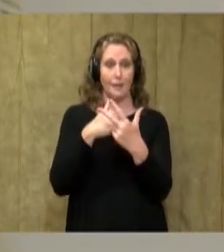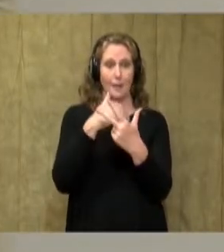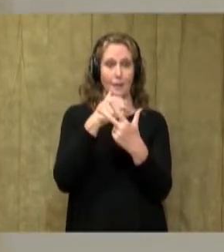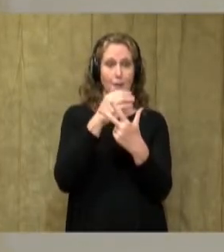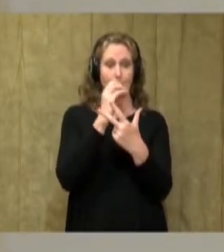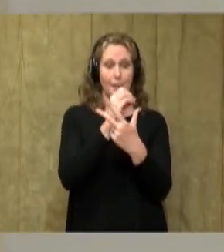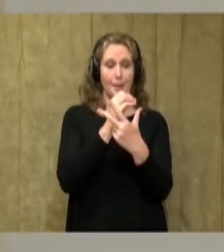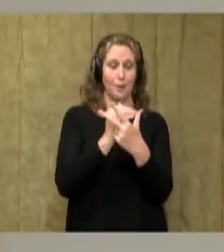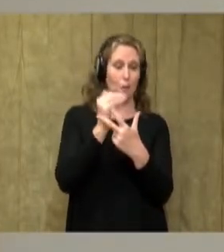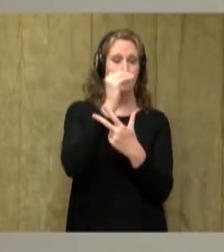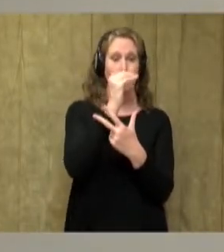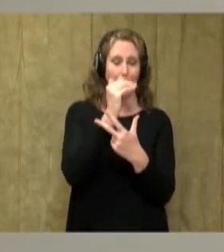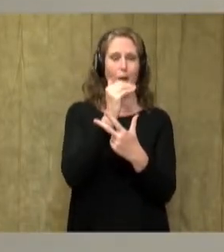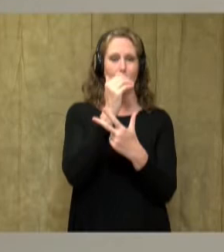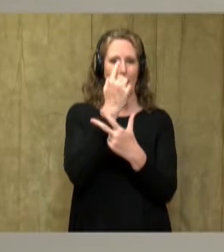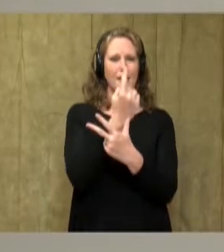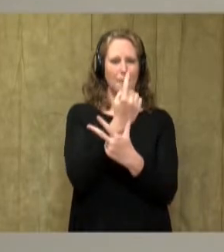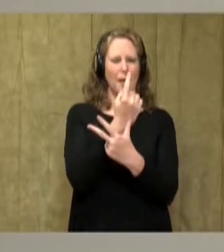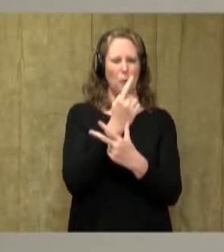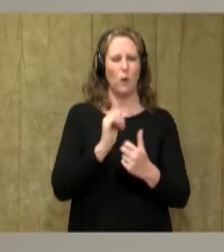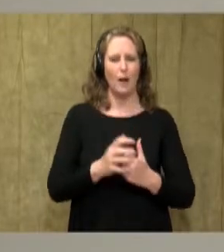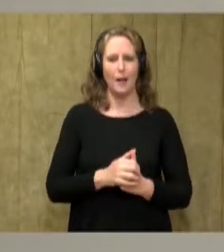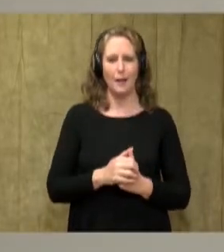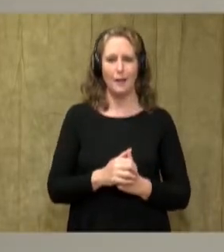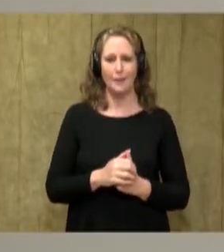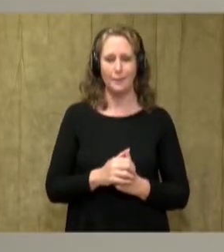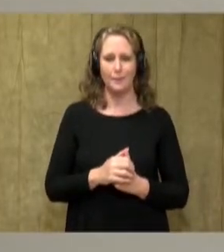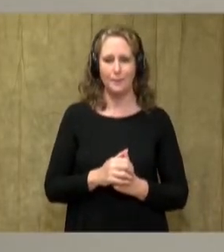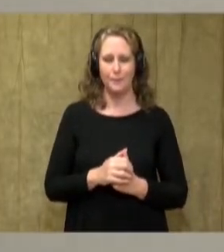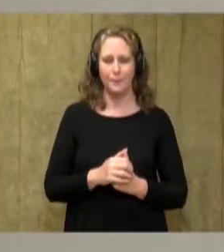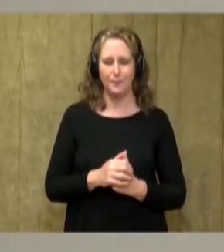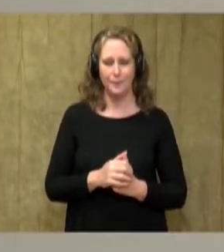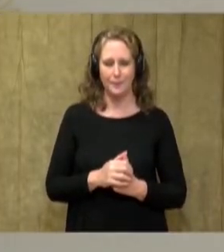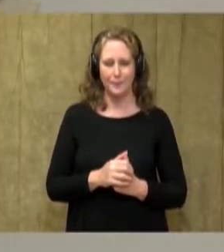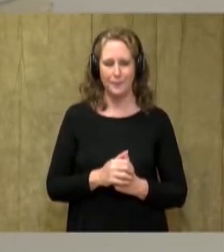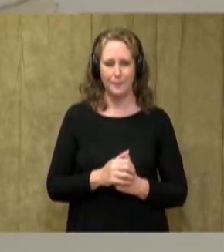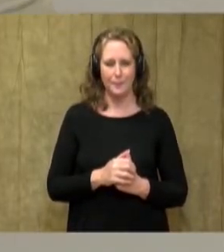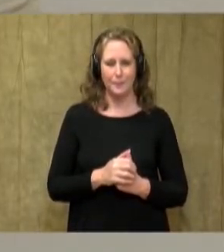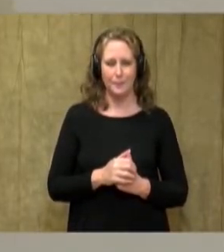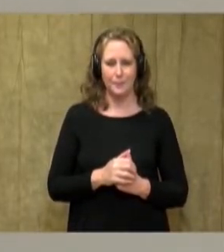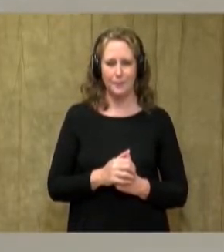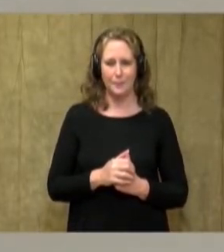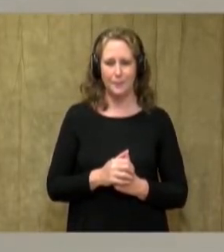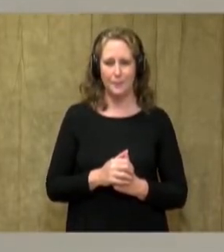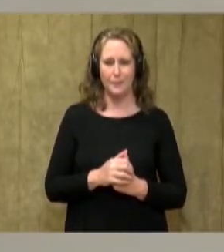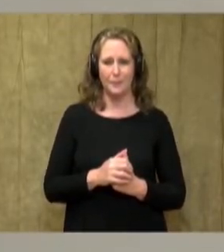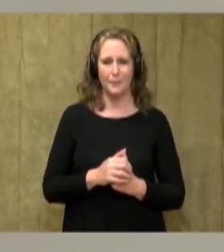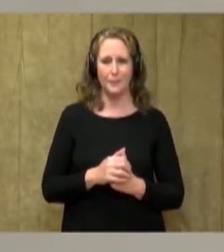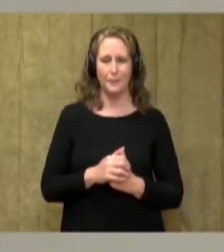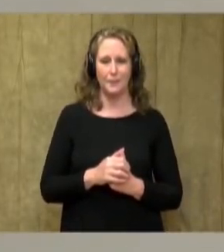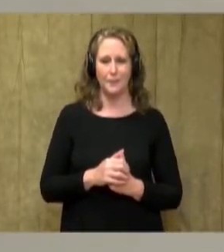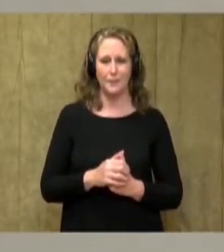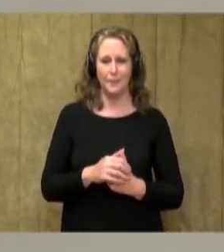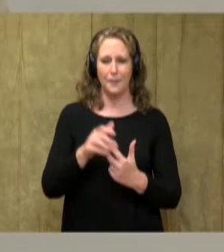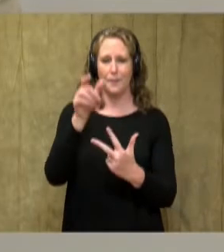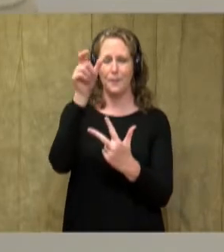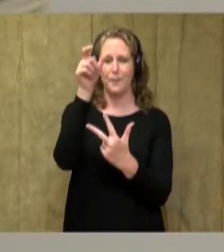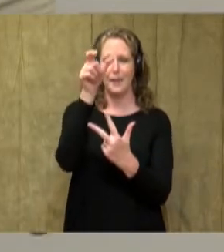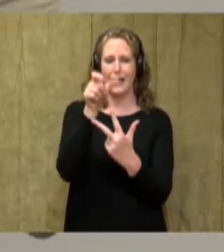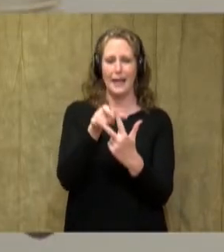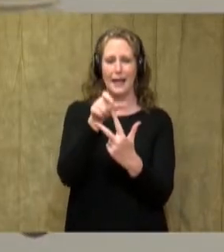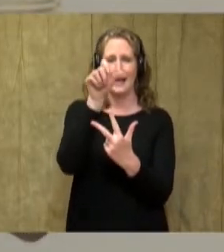than 0. So that would be a 1 in the ones place. Now the tens place